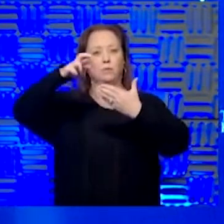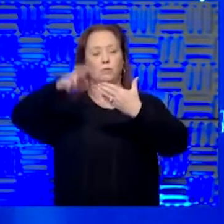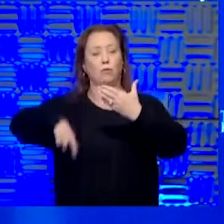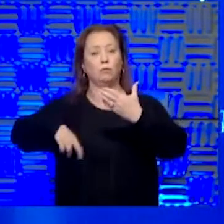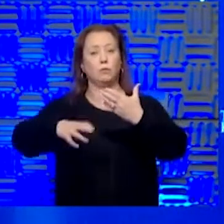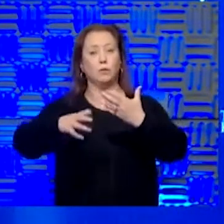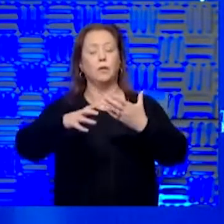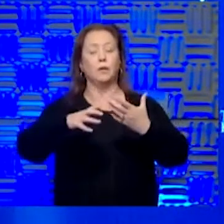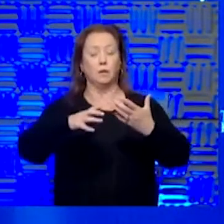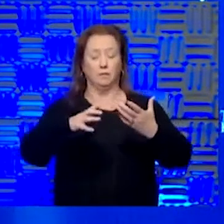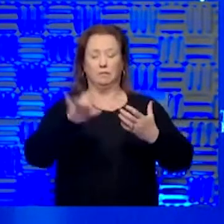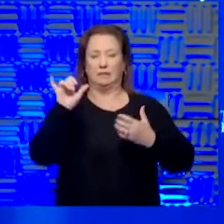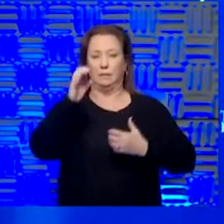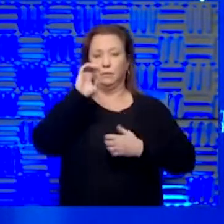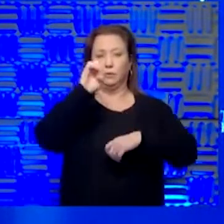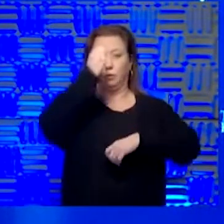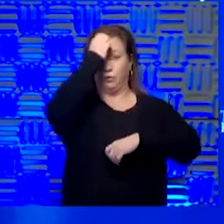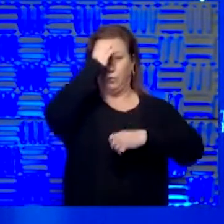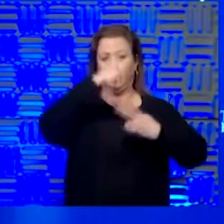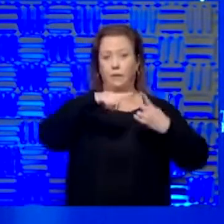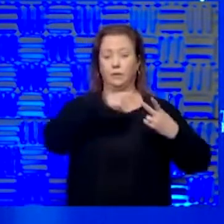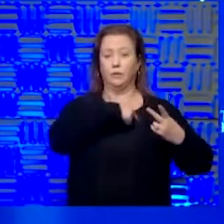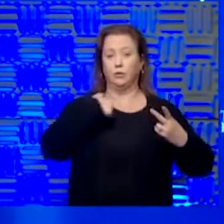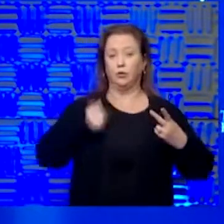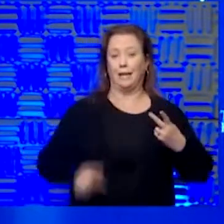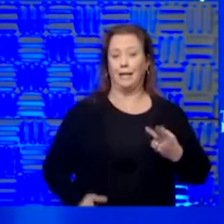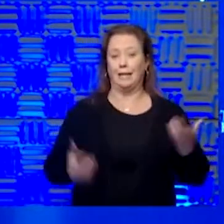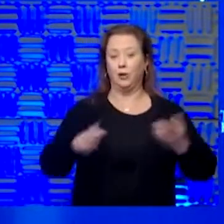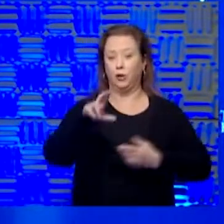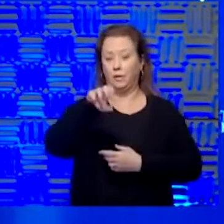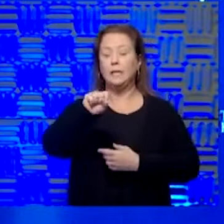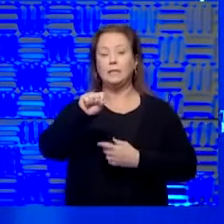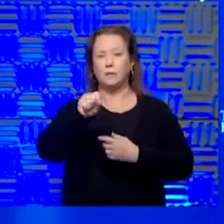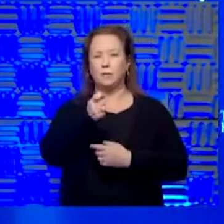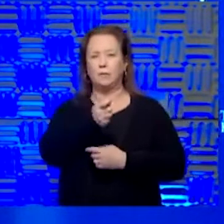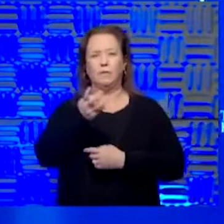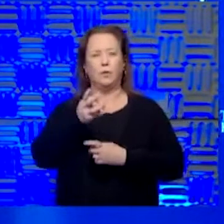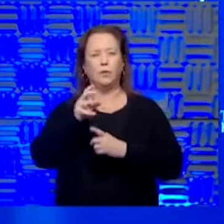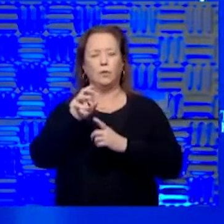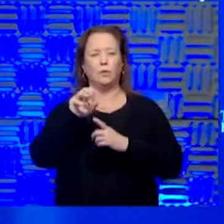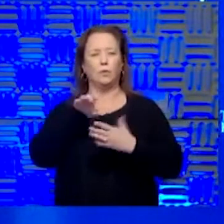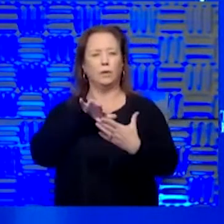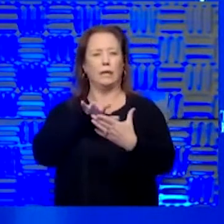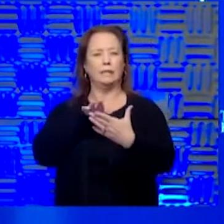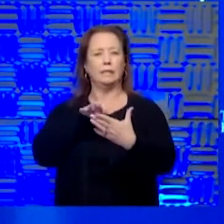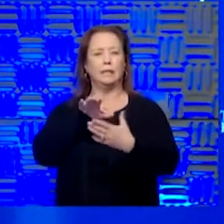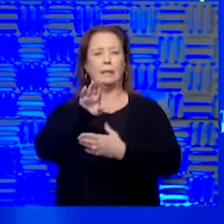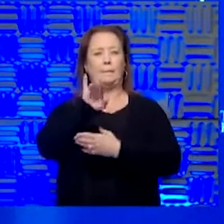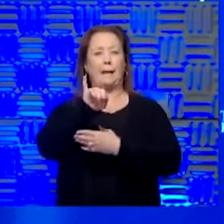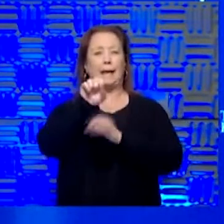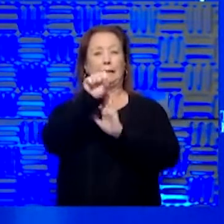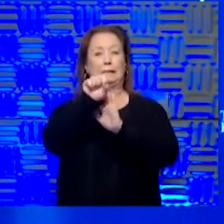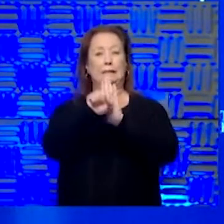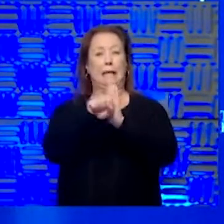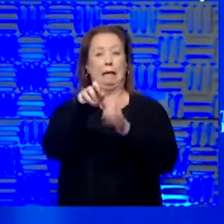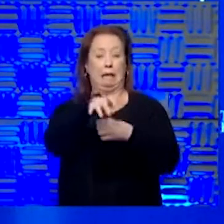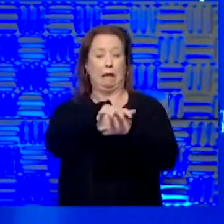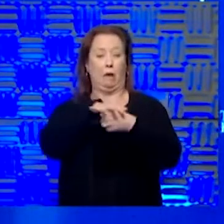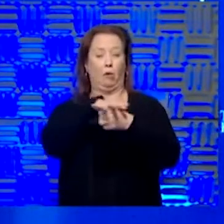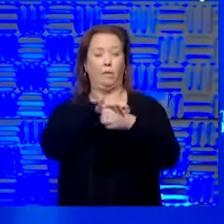Europe and in China. And we are set to do it here. There's been a few cases in the bi-state area that have had that.